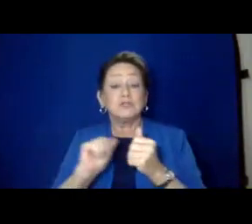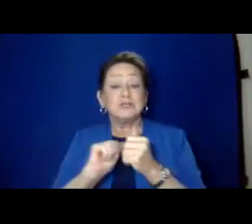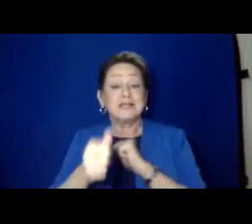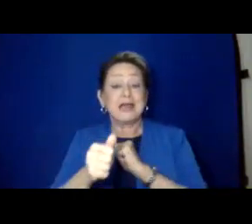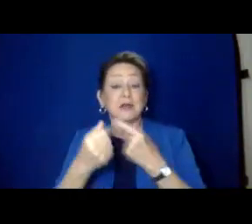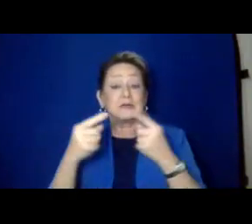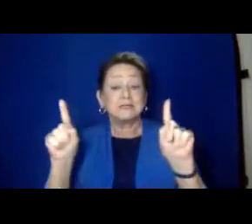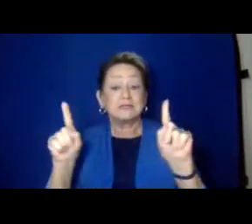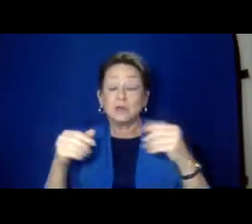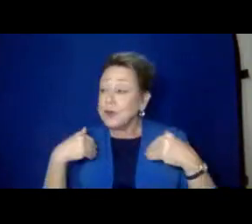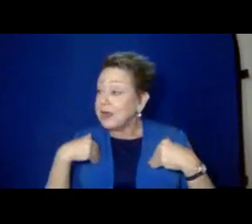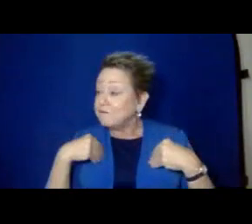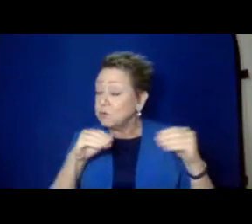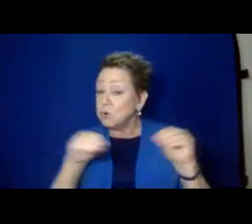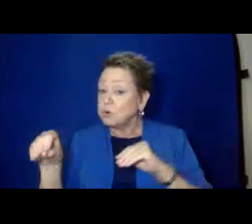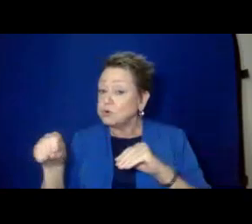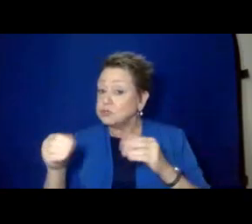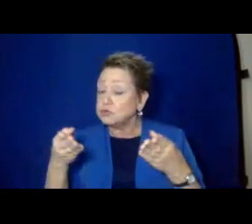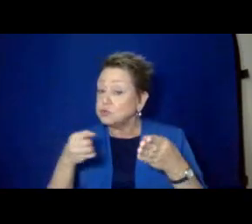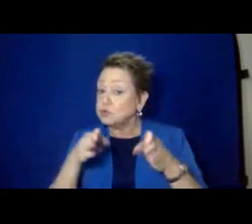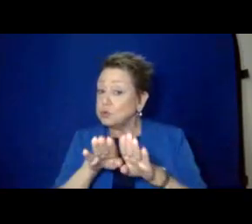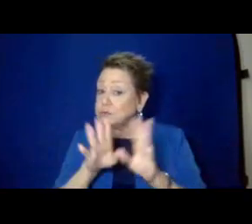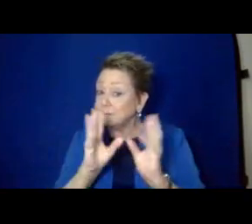carries. Do I have a motion to adjourn the meeting?